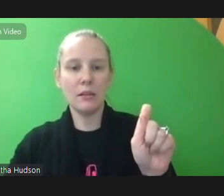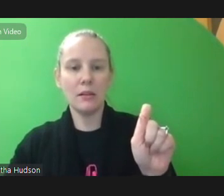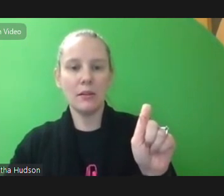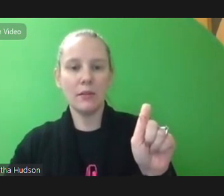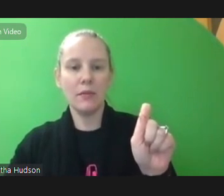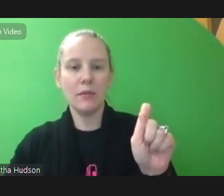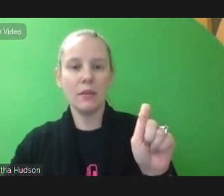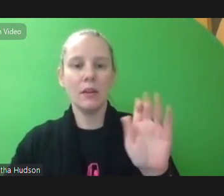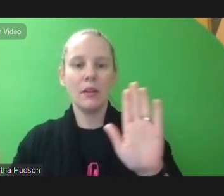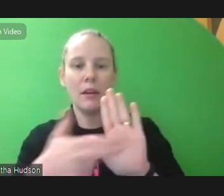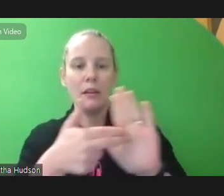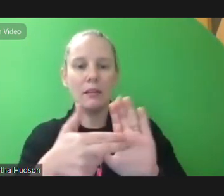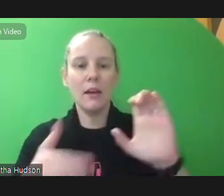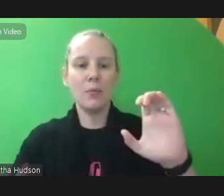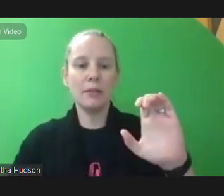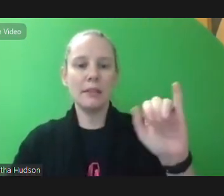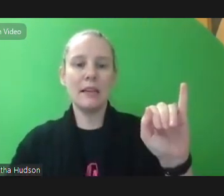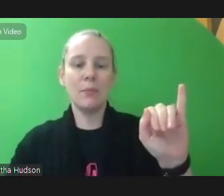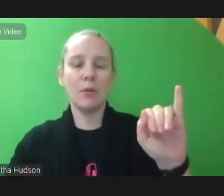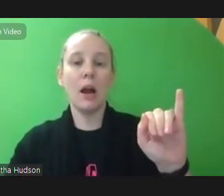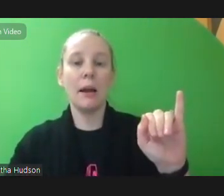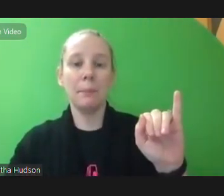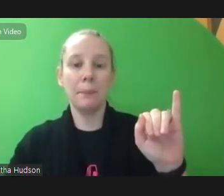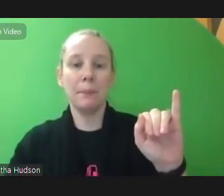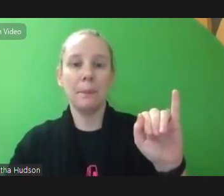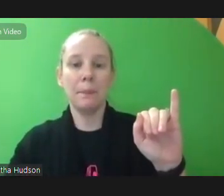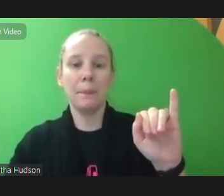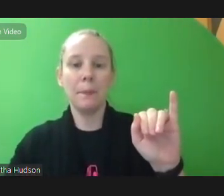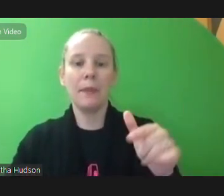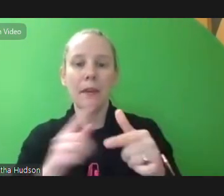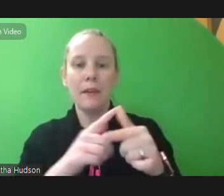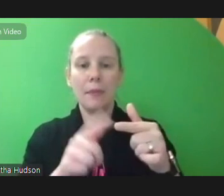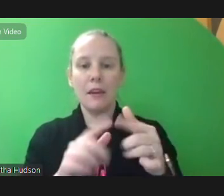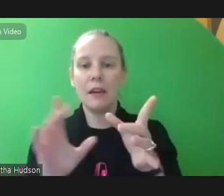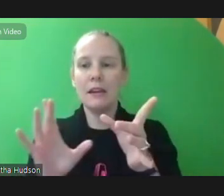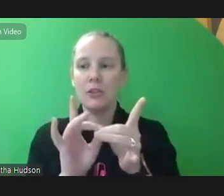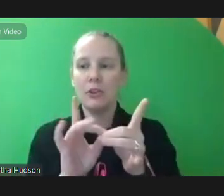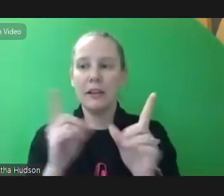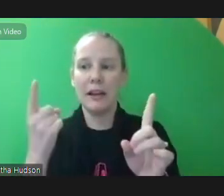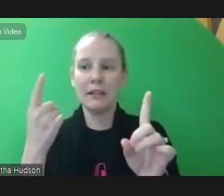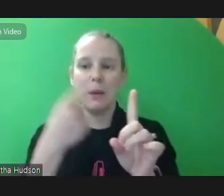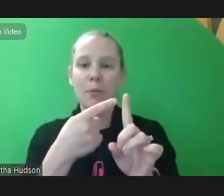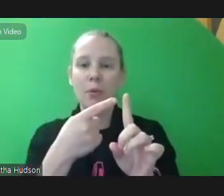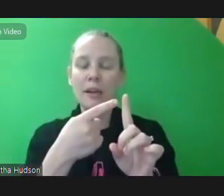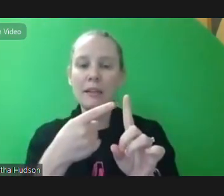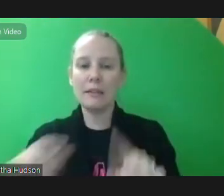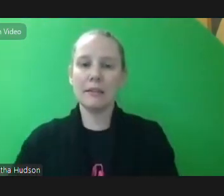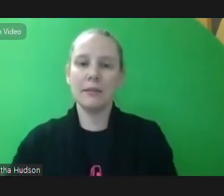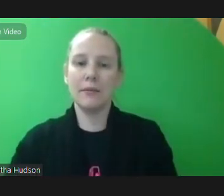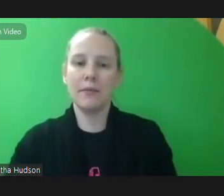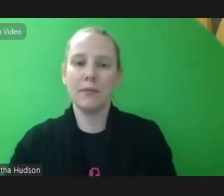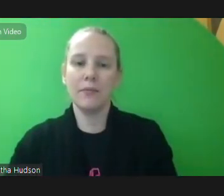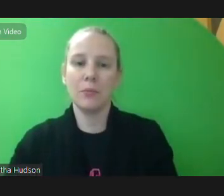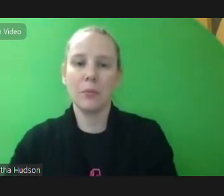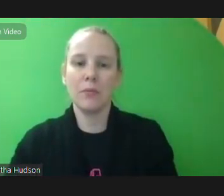point and label C prime. Then I need to connect my